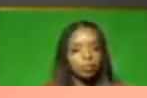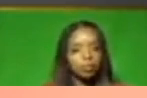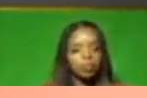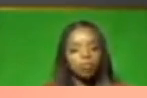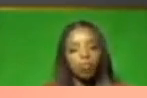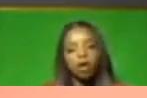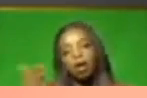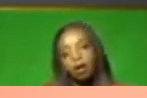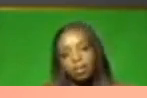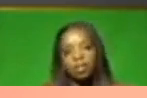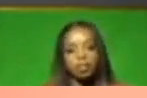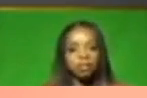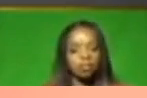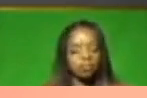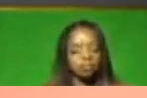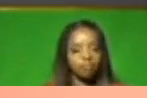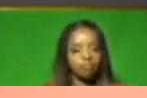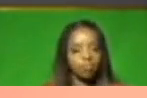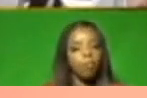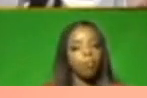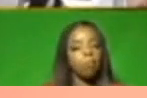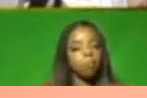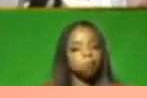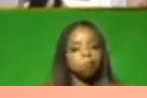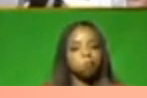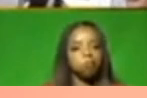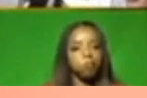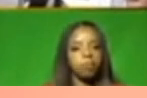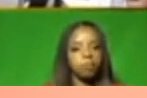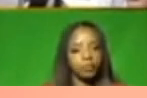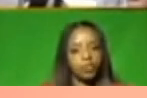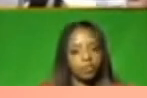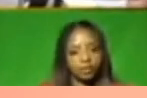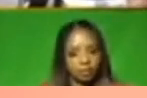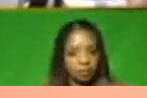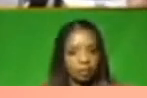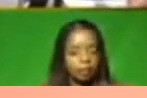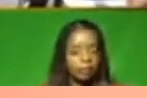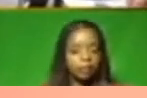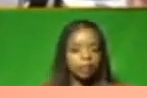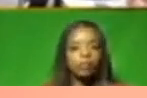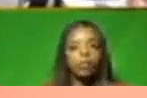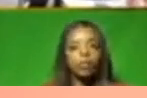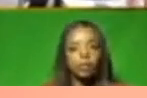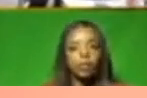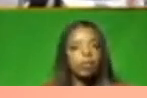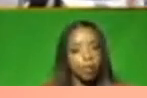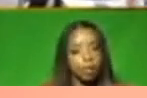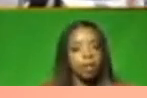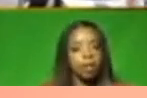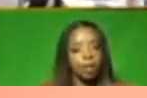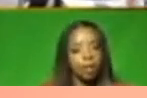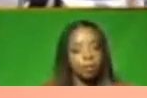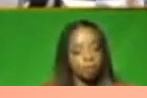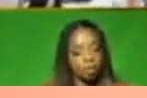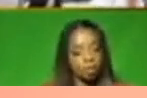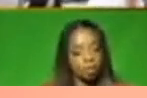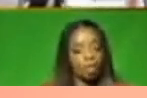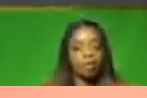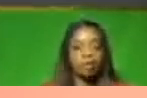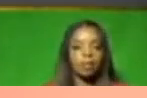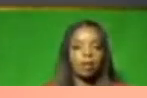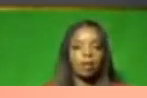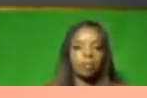vulnerable people in our society. We are grateful to the members of these advisory bodies and working